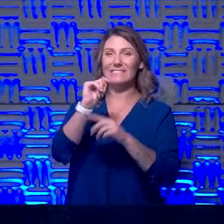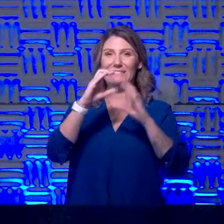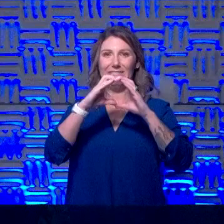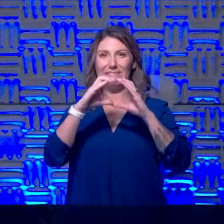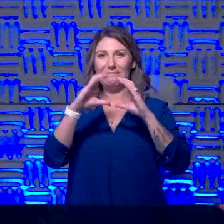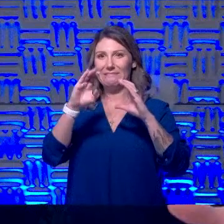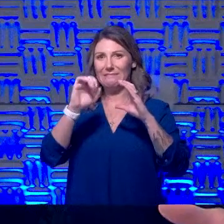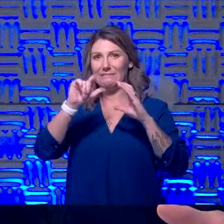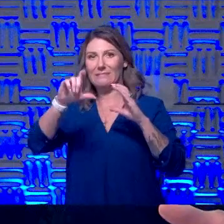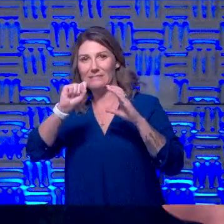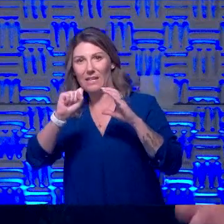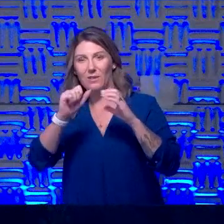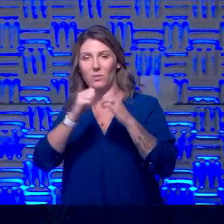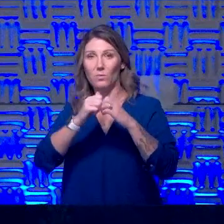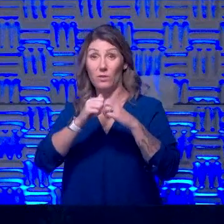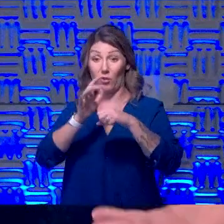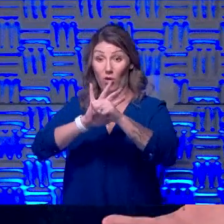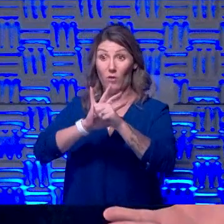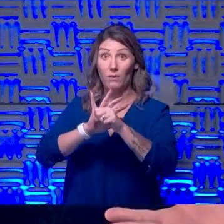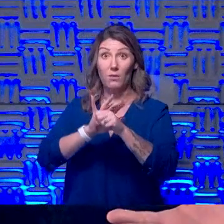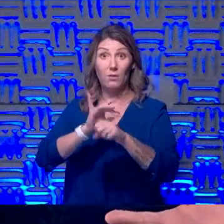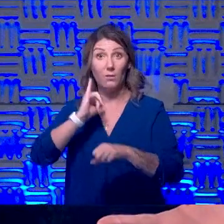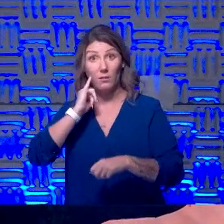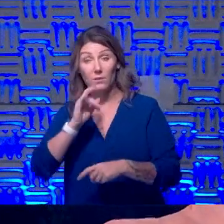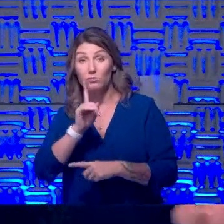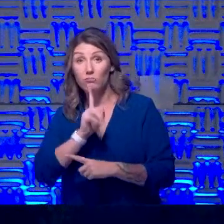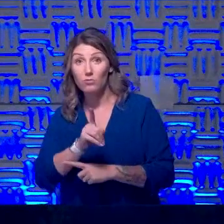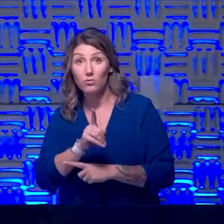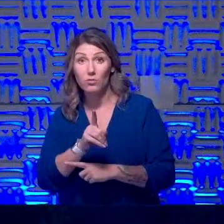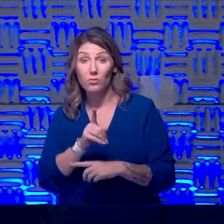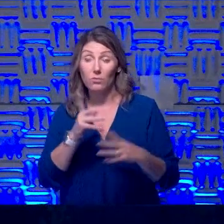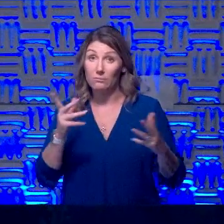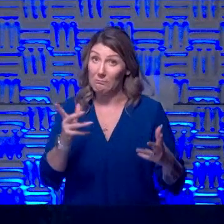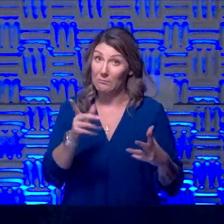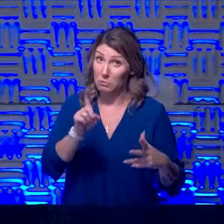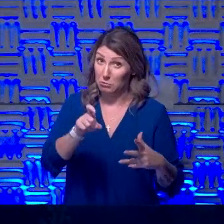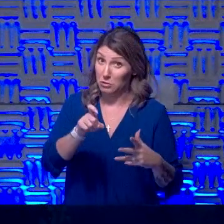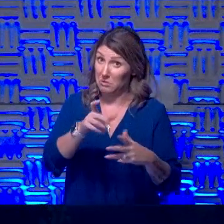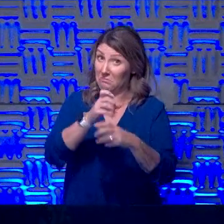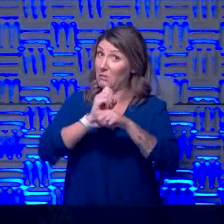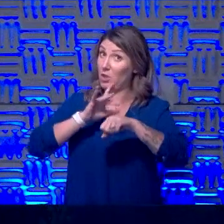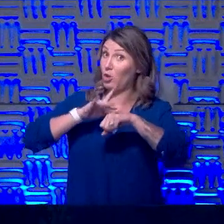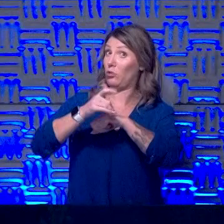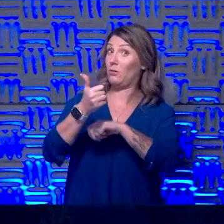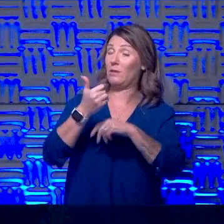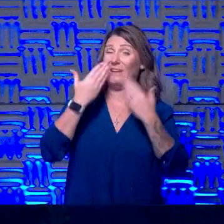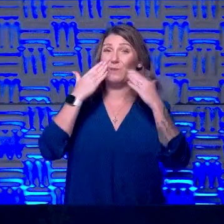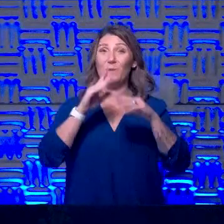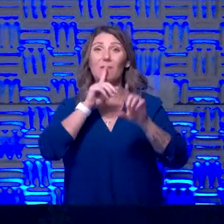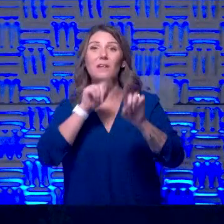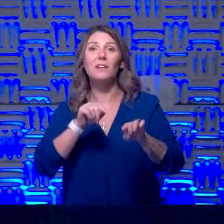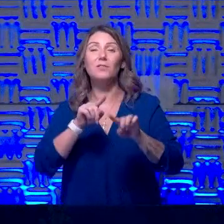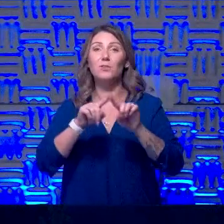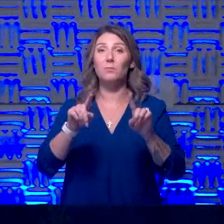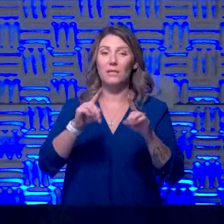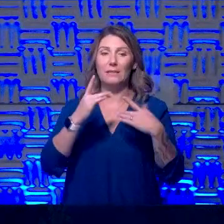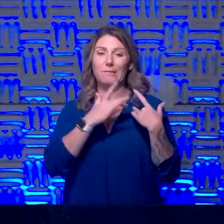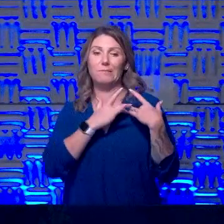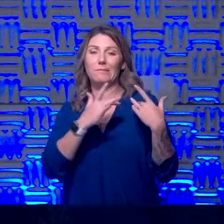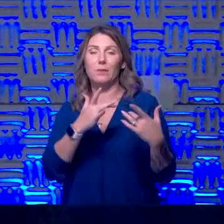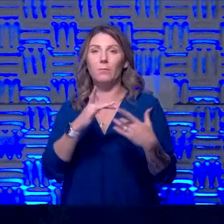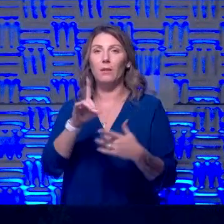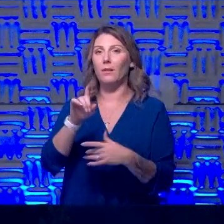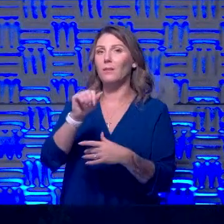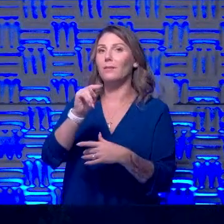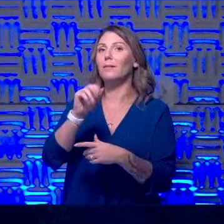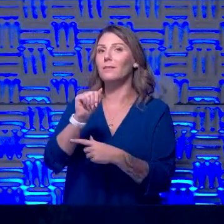if that is at all true, should people get it earlier? I don't think we know the answer to that question. Right. But typically, as Dana said, we wait till late October,